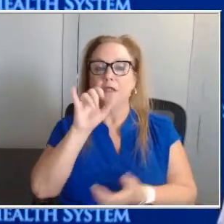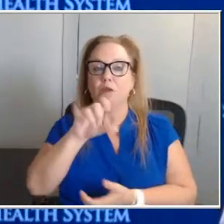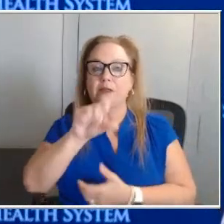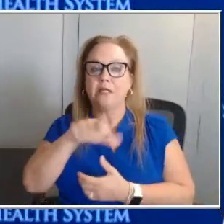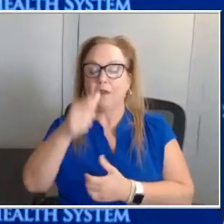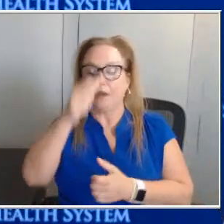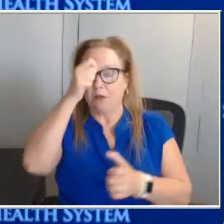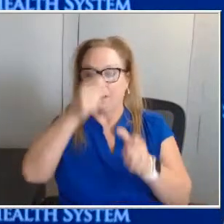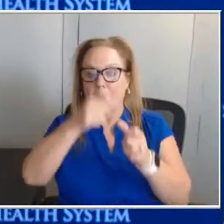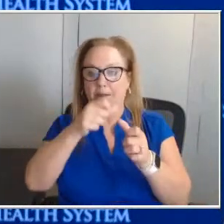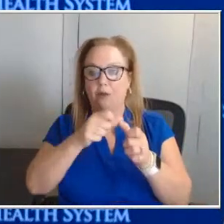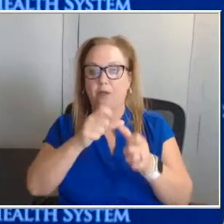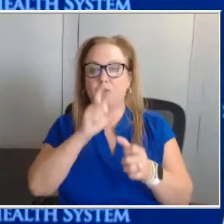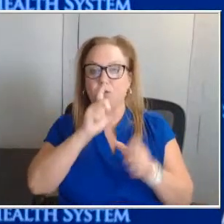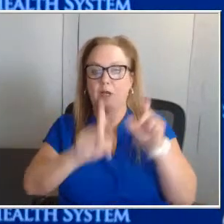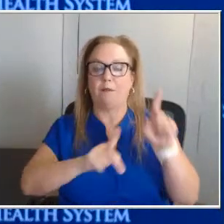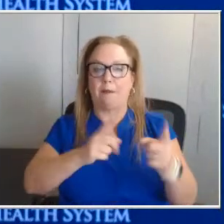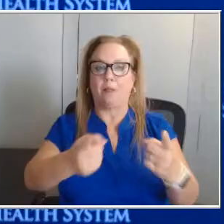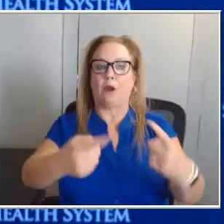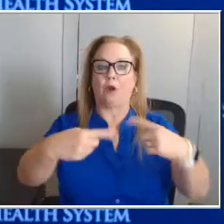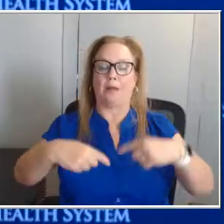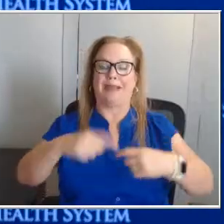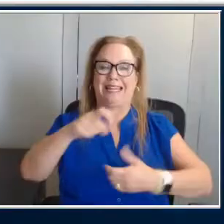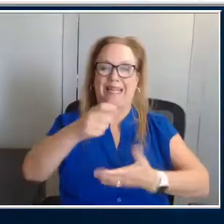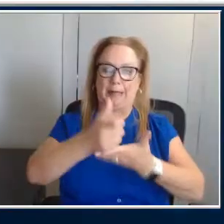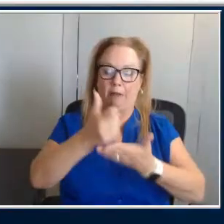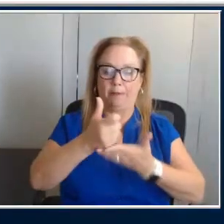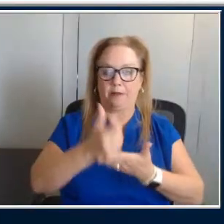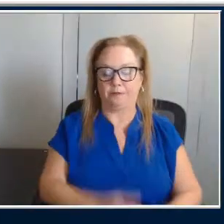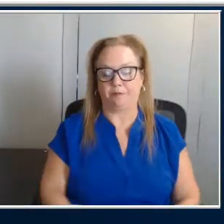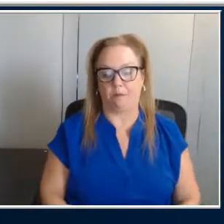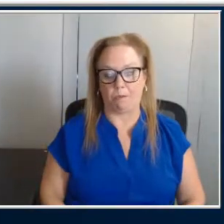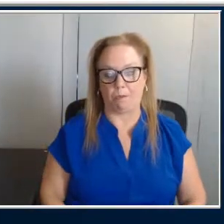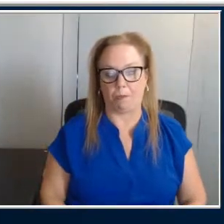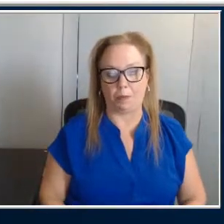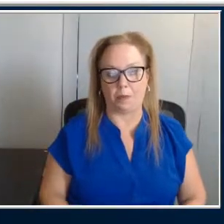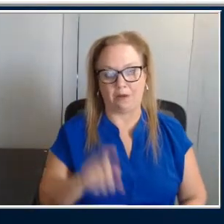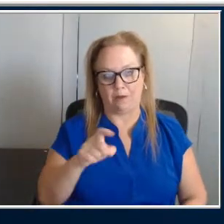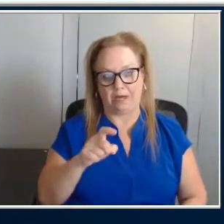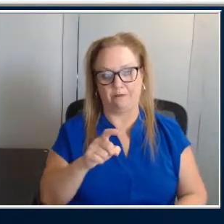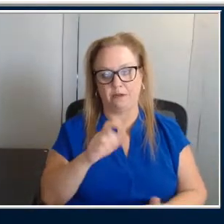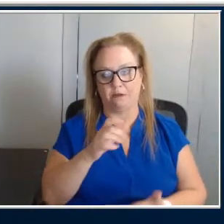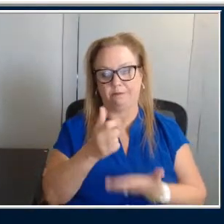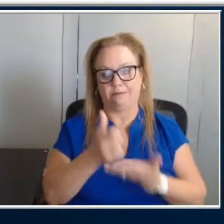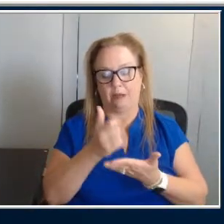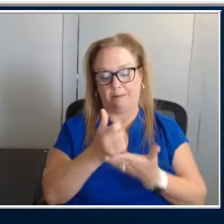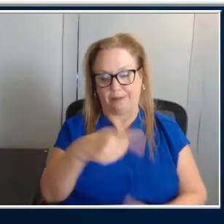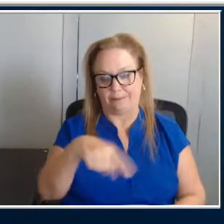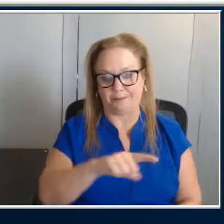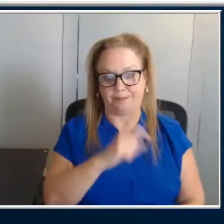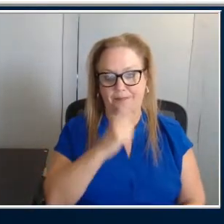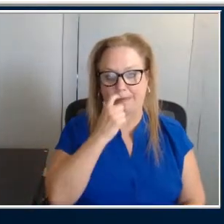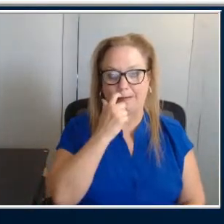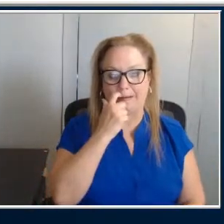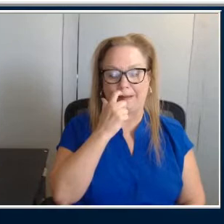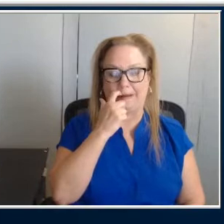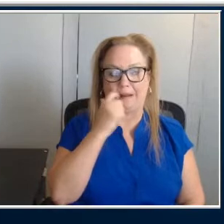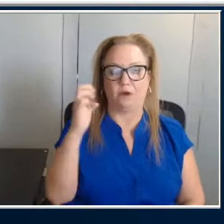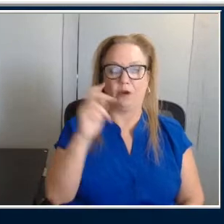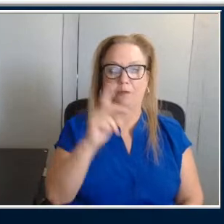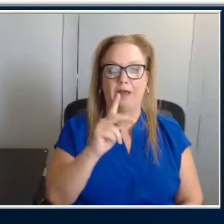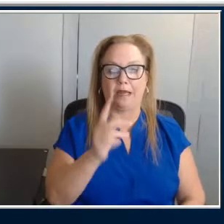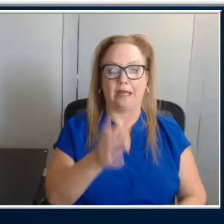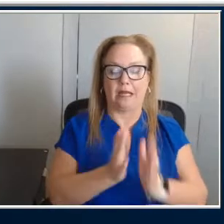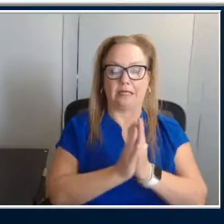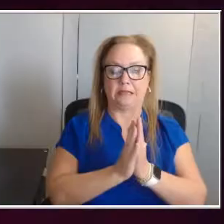these are real people who are coming in and needing medical care. And we got to treat their COVID. Yeah. All right, we're going to go back to the studio and ask, because the studio will